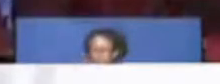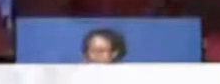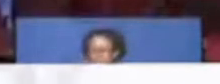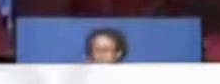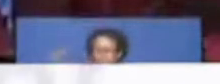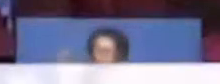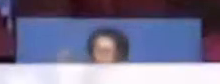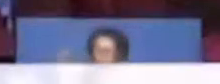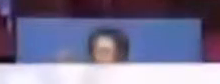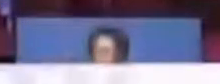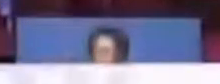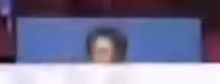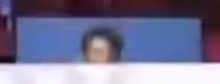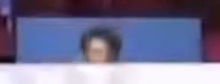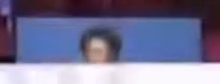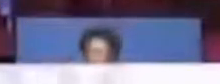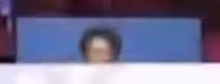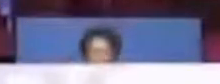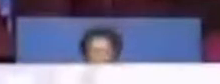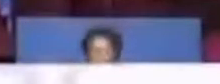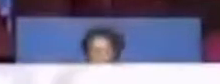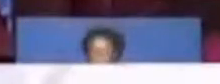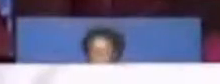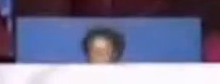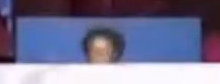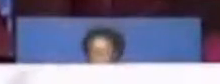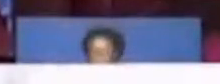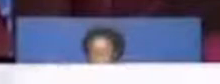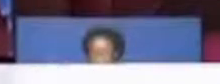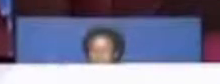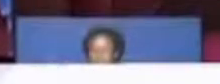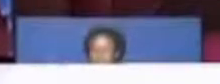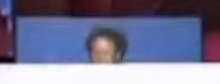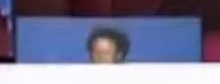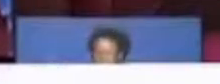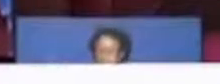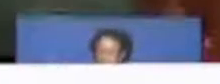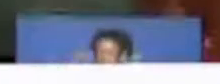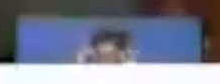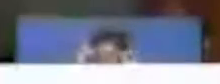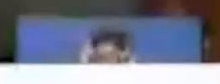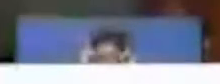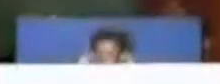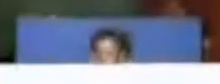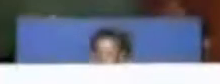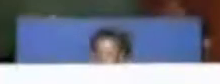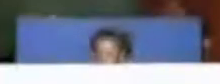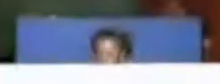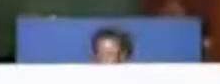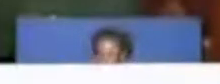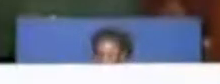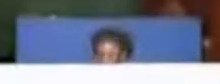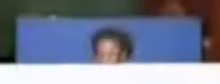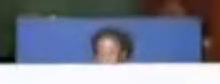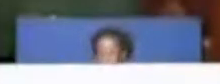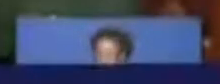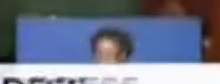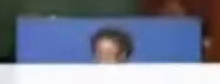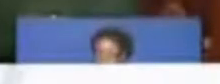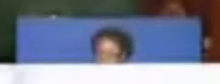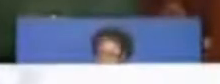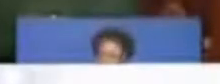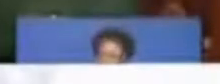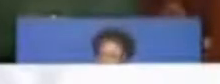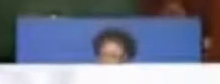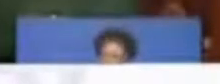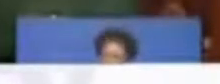The fifth intervention was also in the livestock subsector, and I confirm that the interventions geared towards the reduction